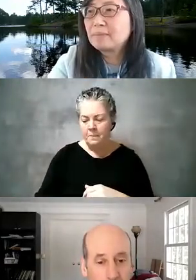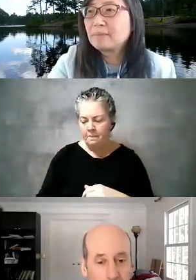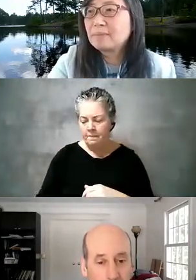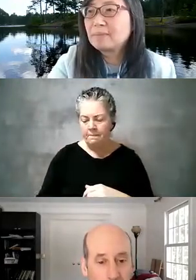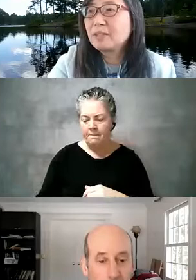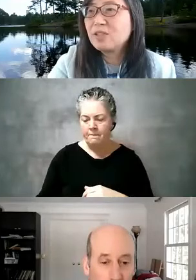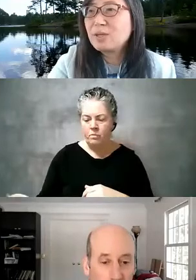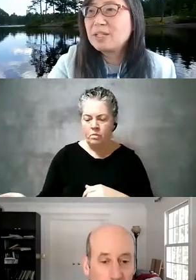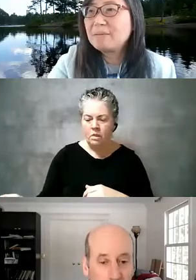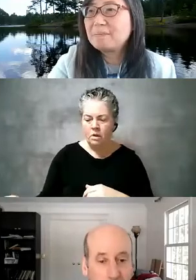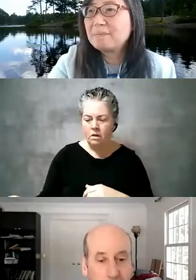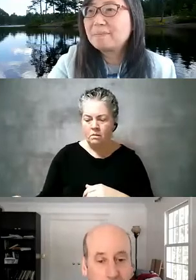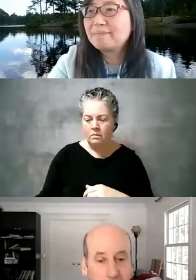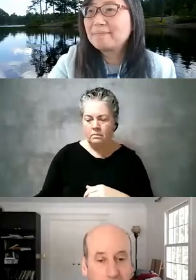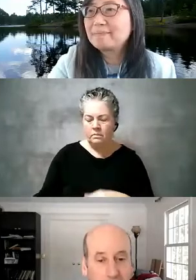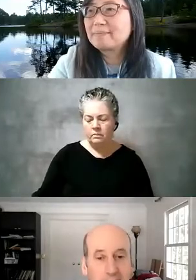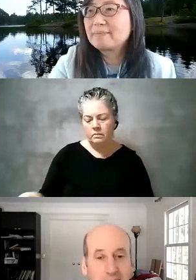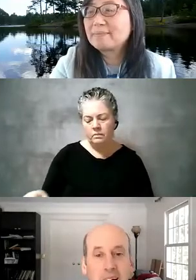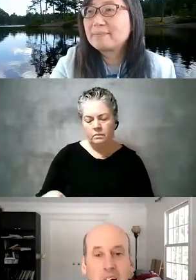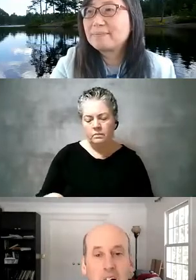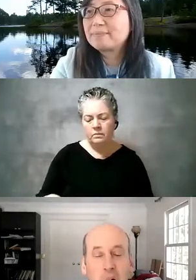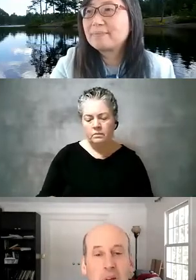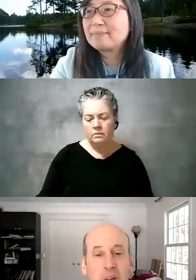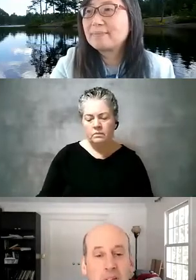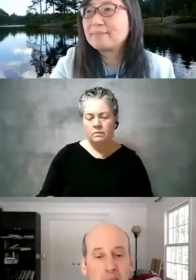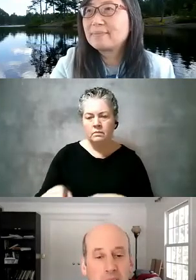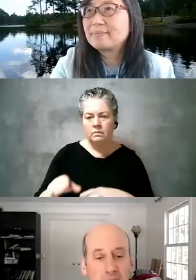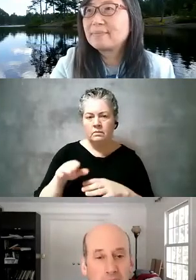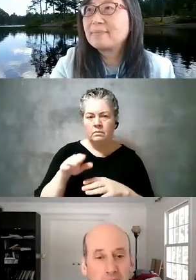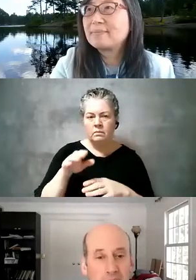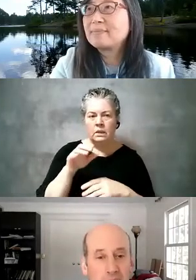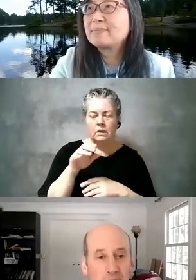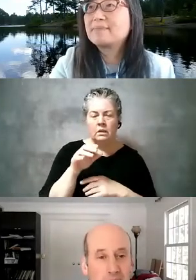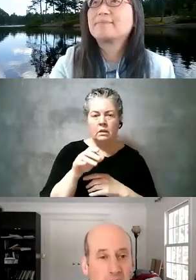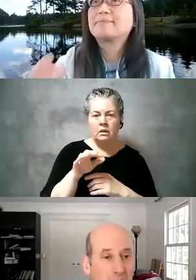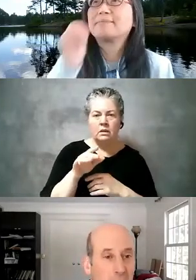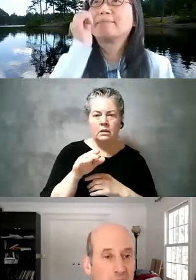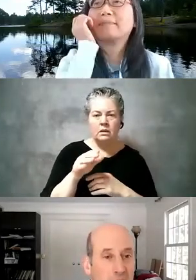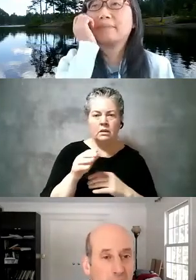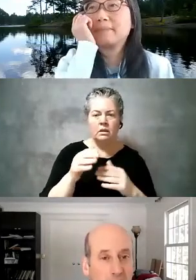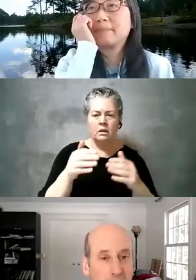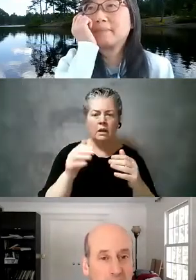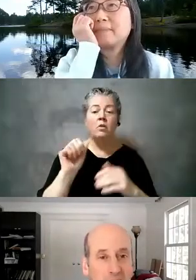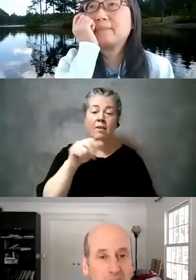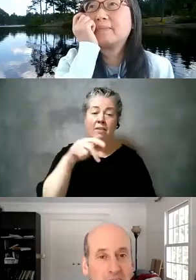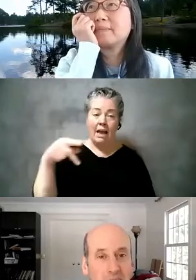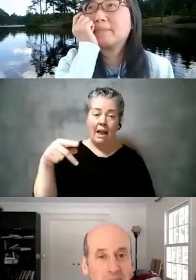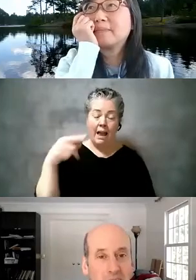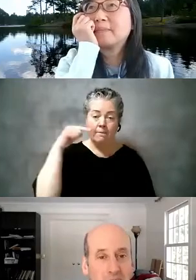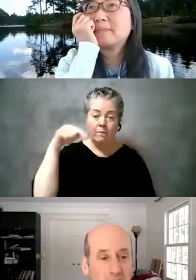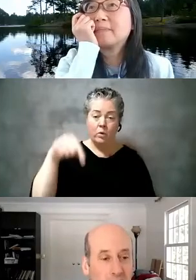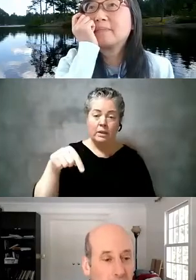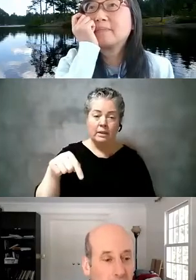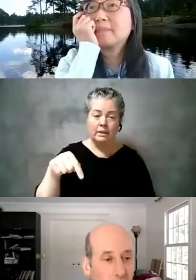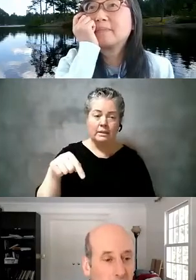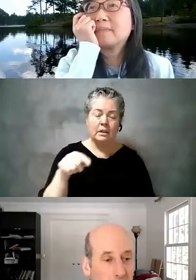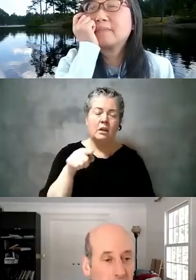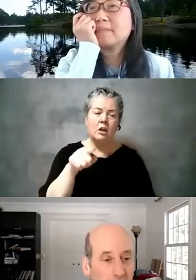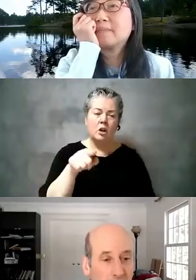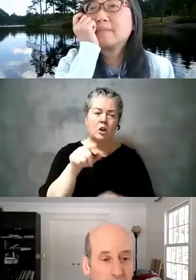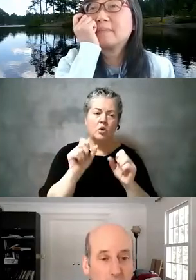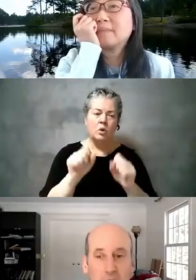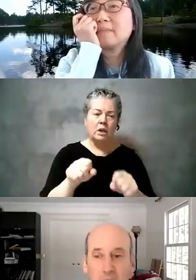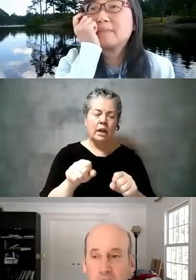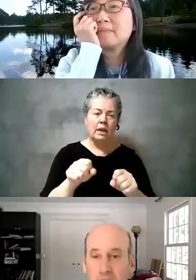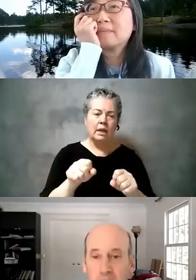think. This one? Click on that, yeah. Then there's an app for this, and you can put in